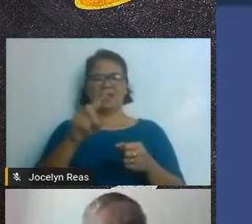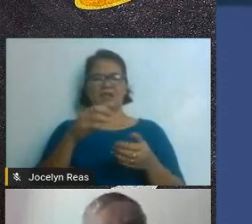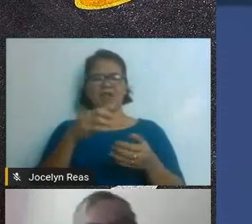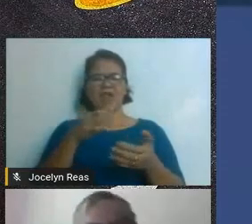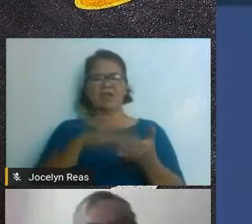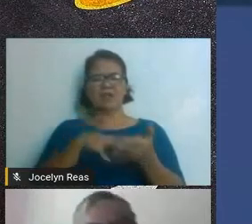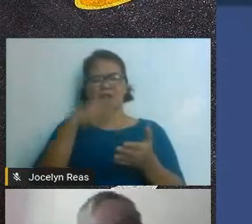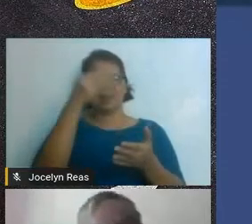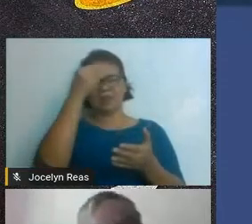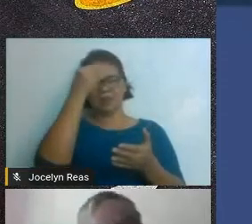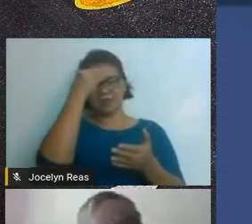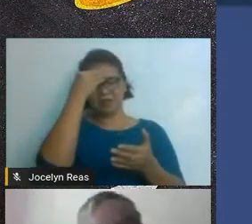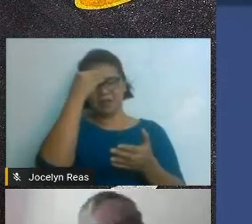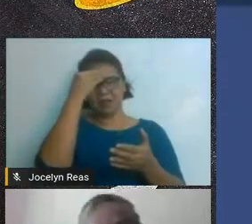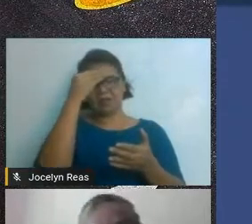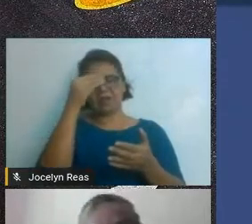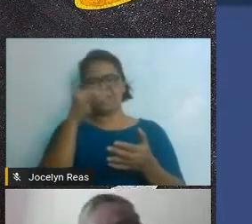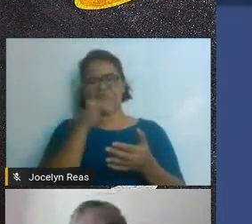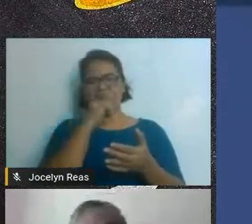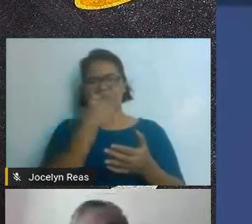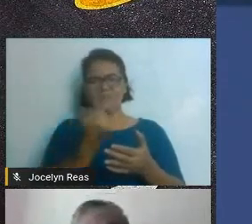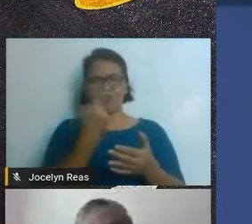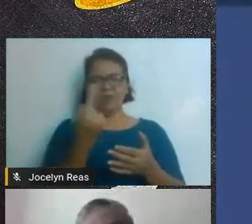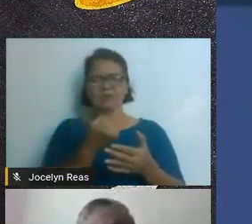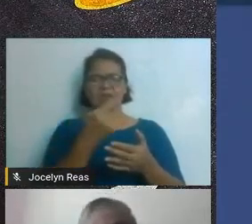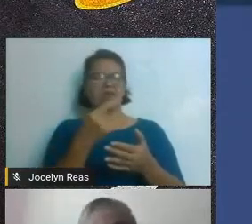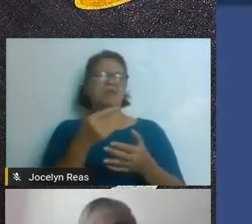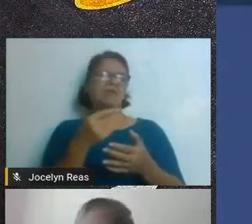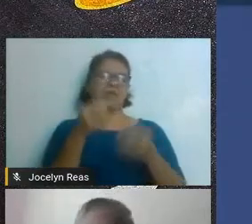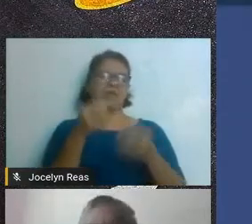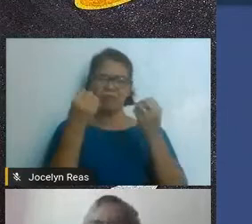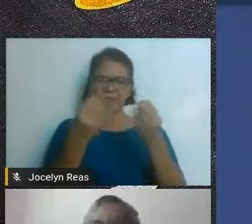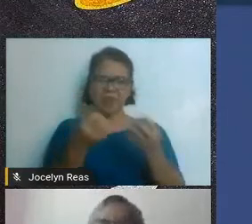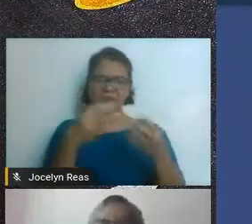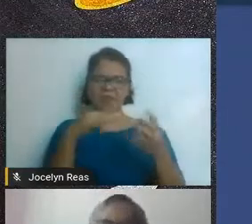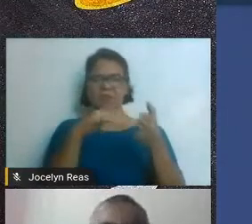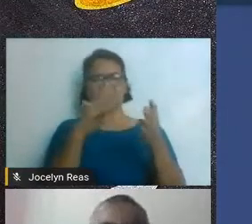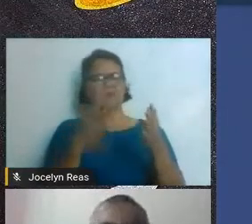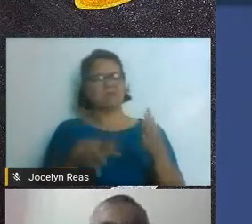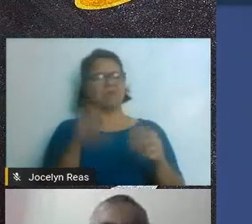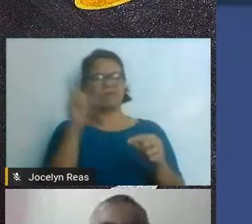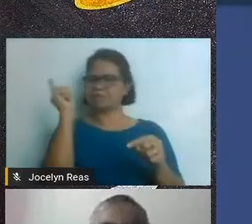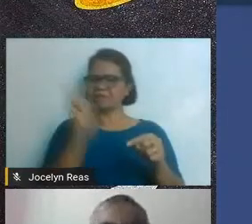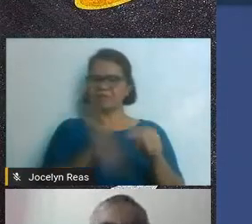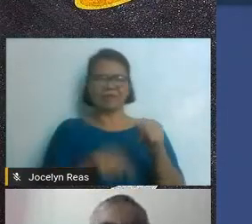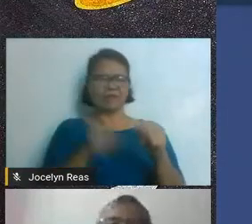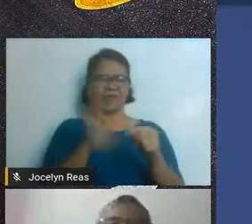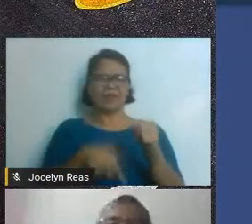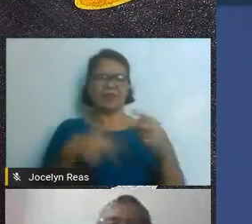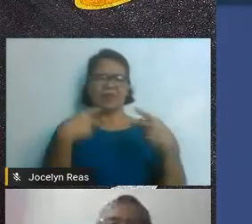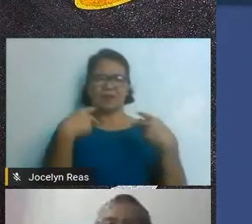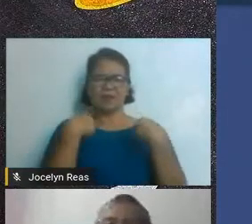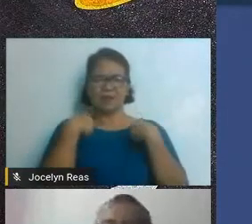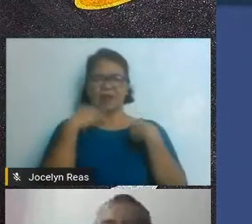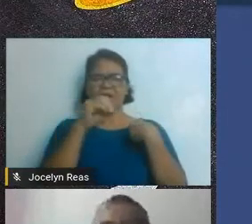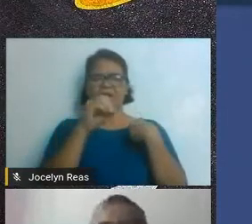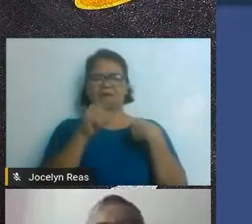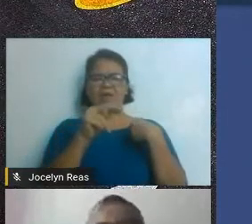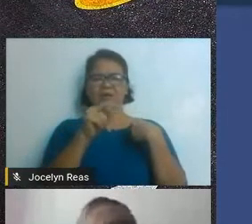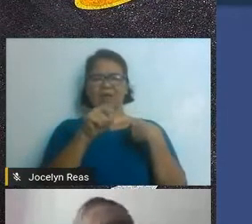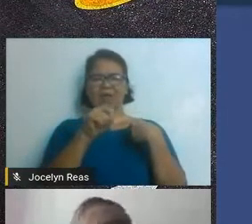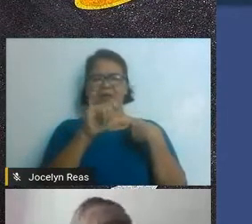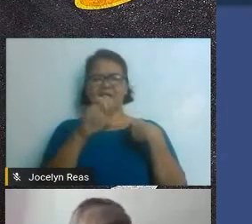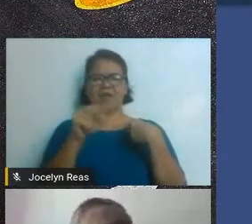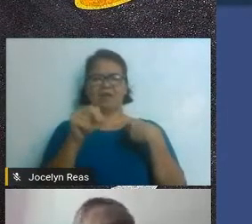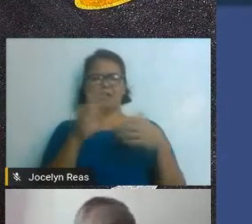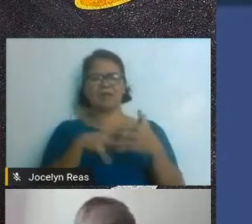schools will not be able to benefit from that. That's why we are offering other alternatives, so that even the learners of